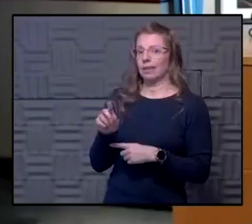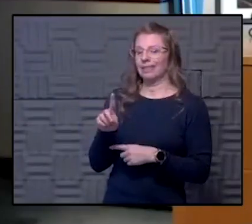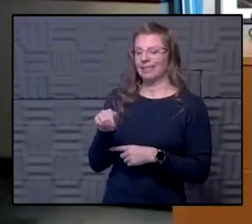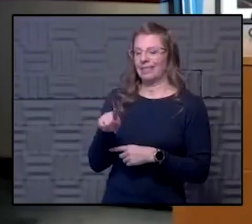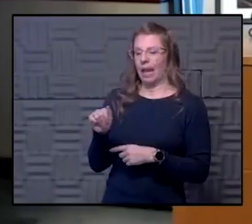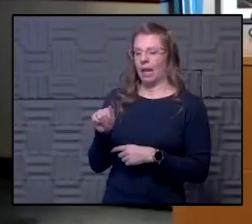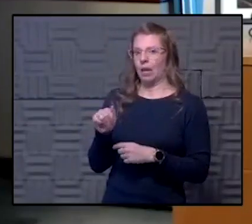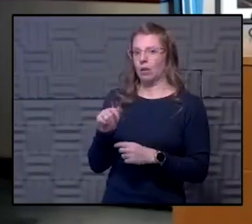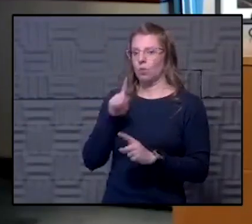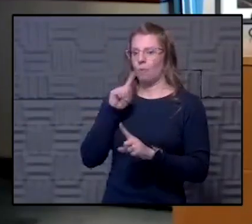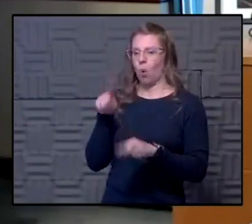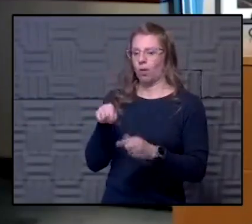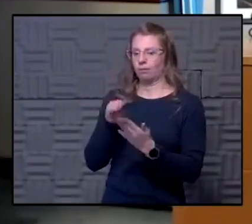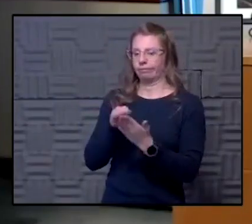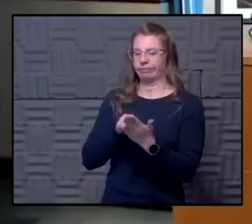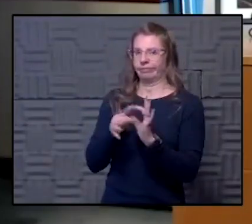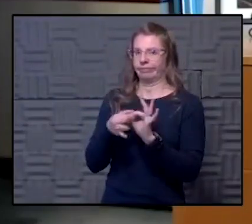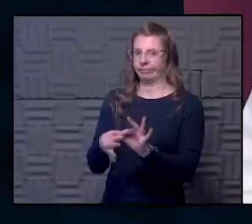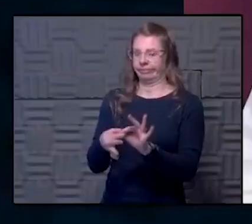and reporting.